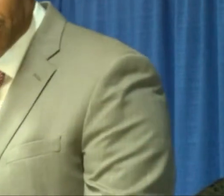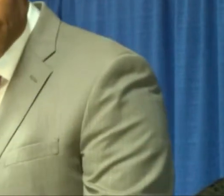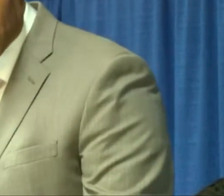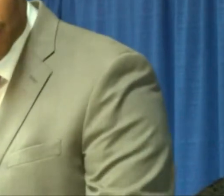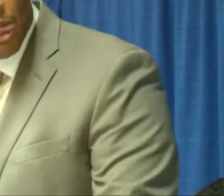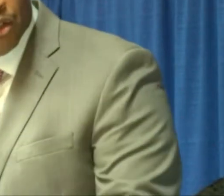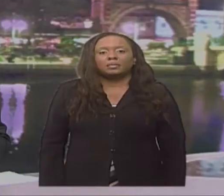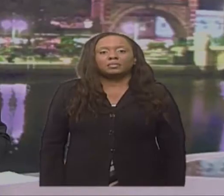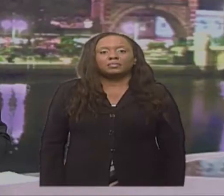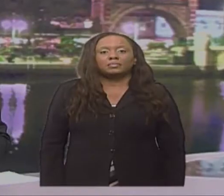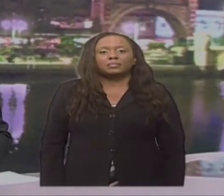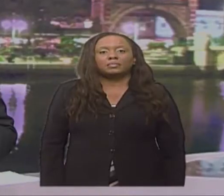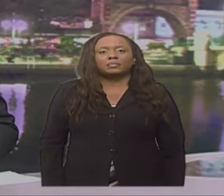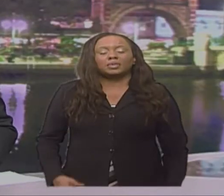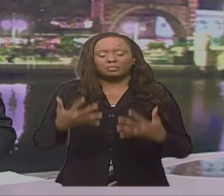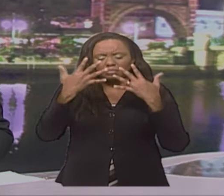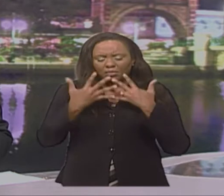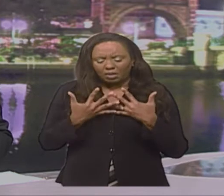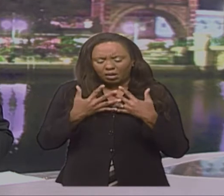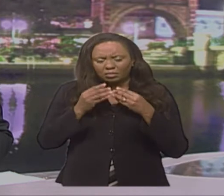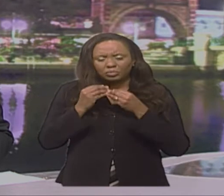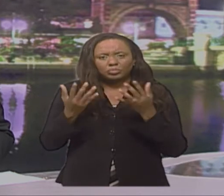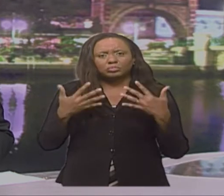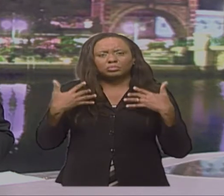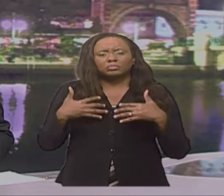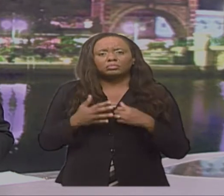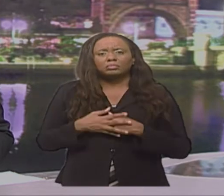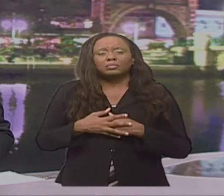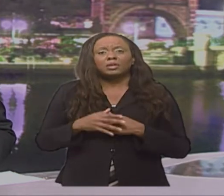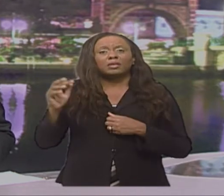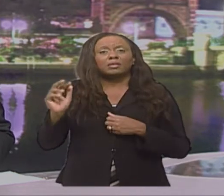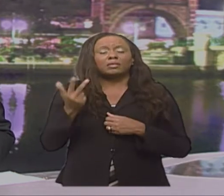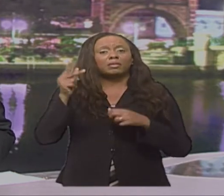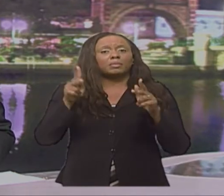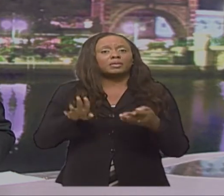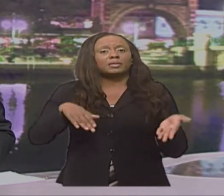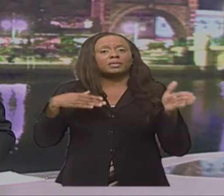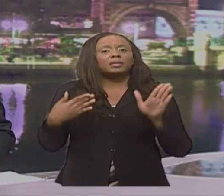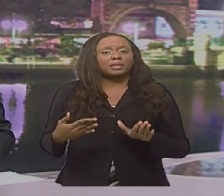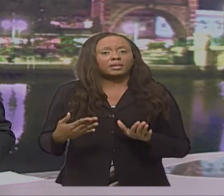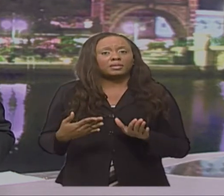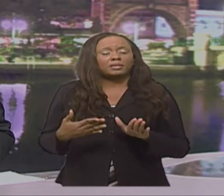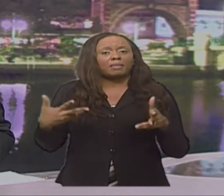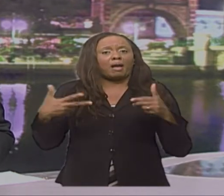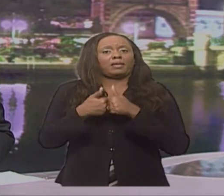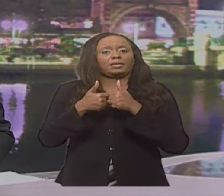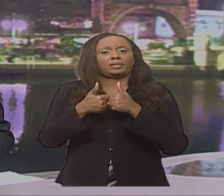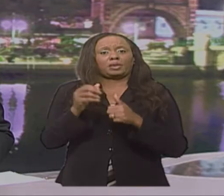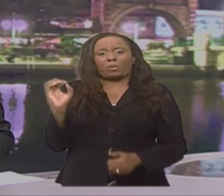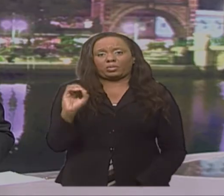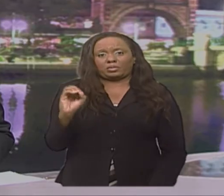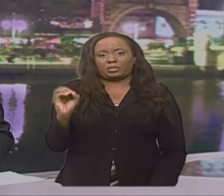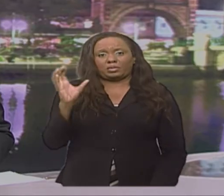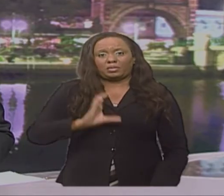foreign reserves. Some sad news now. Barbados recorded its third road fatality for the year following an early morning accident along Oystons